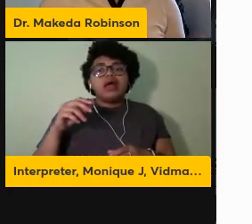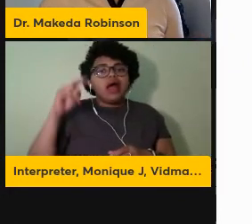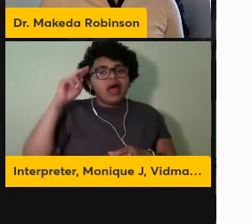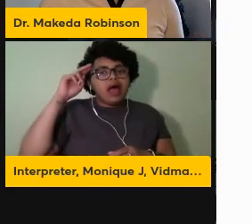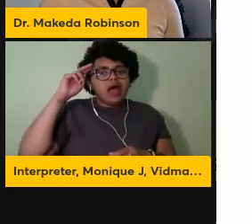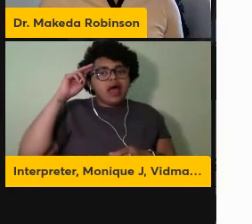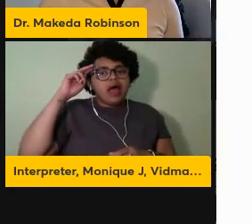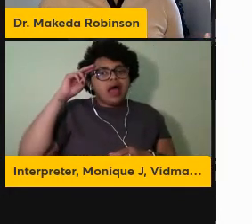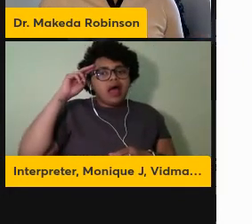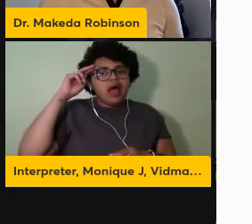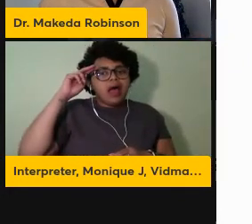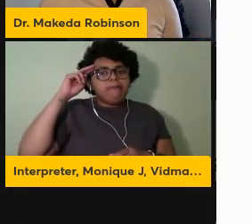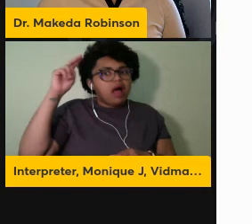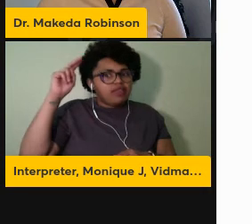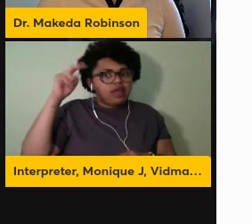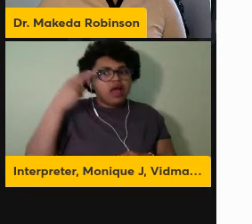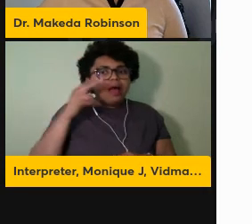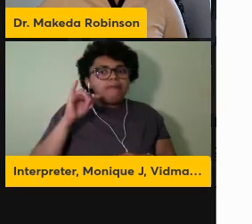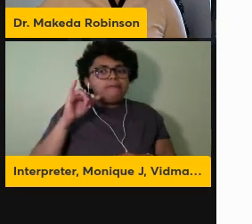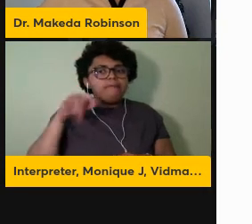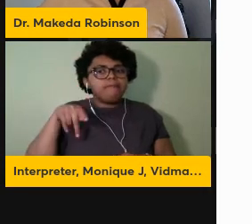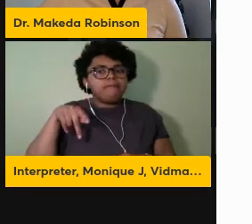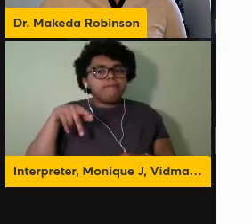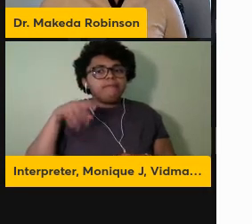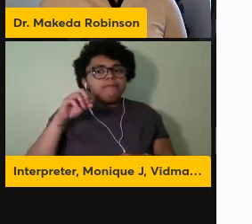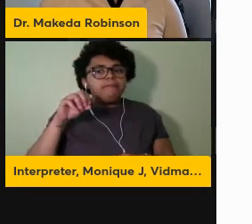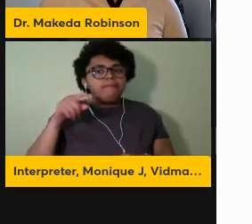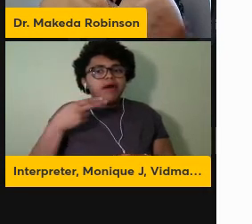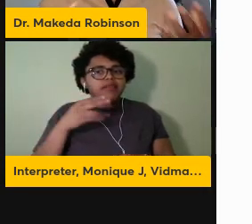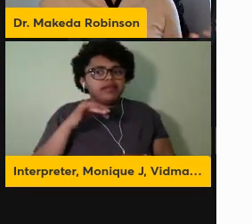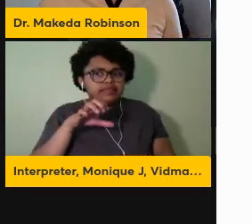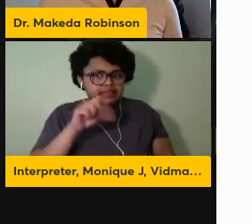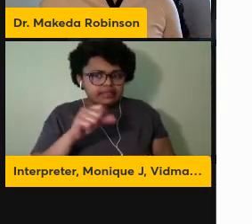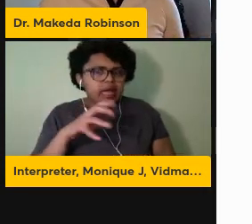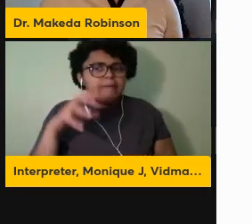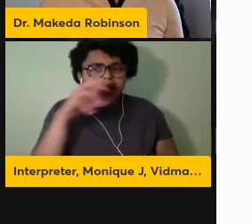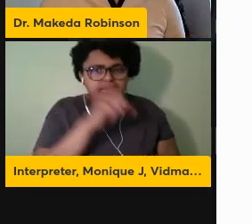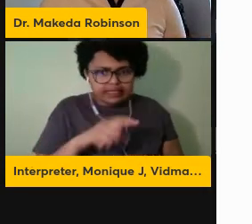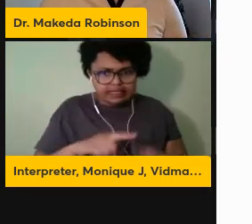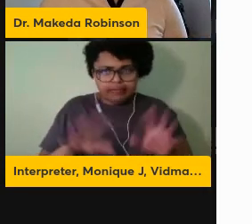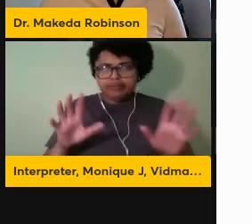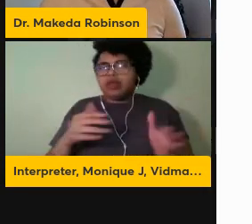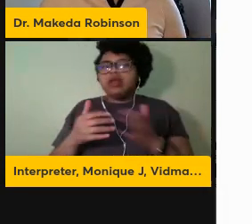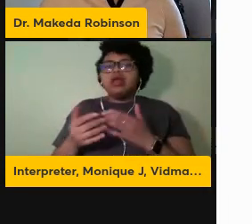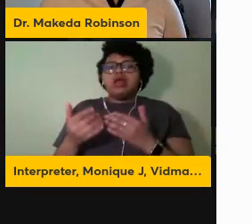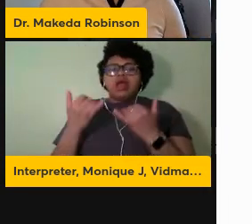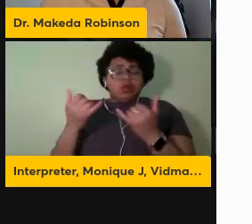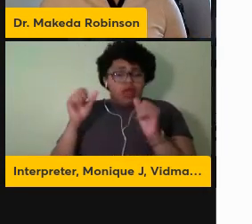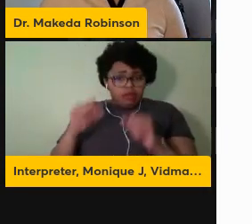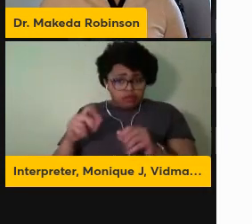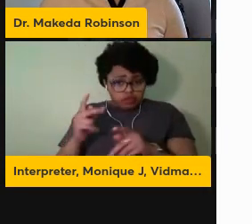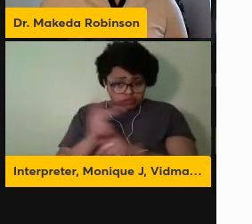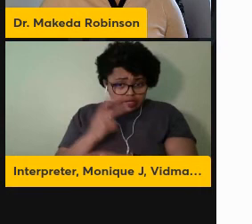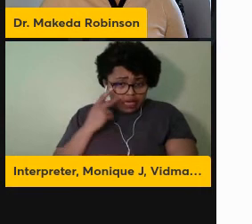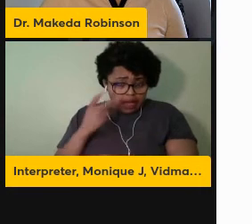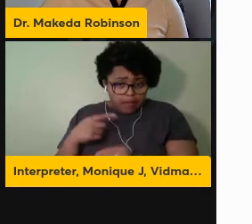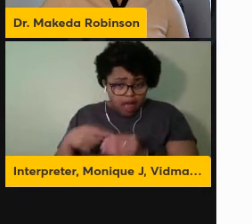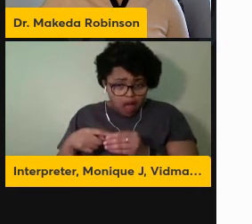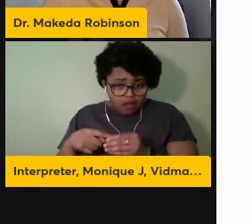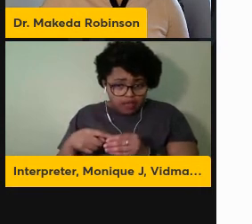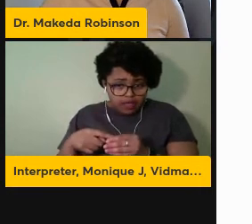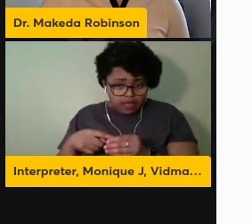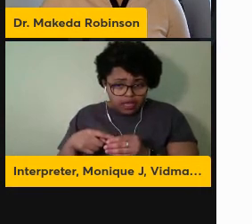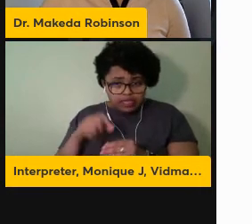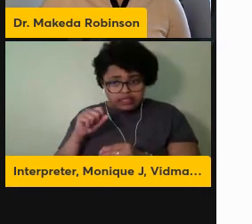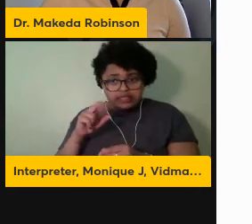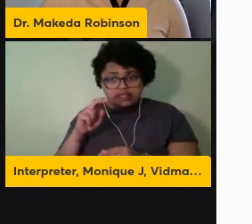are crucial for the initial response to SARS-CoV-2 infection, and that these immature myeloid cell subtypes may play a role in